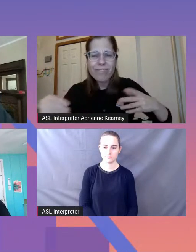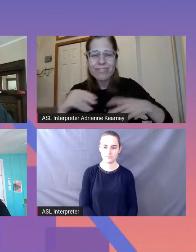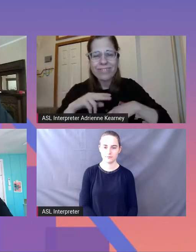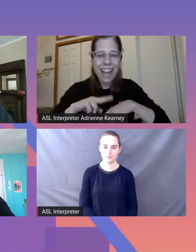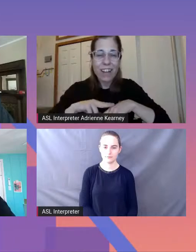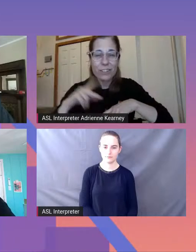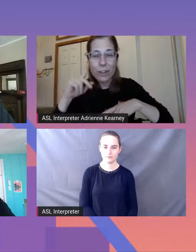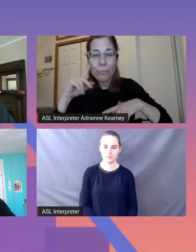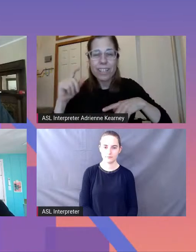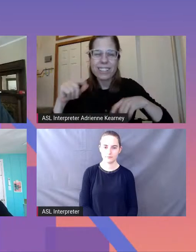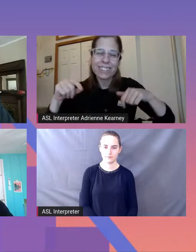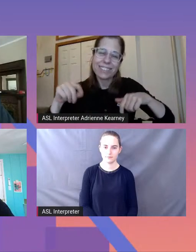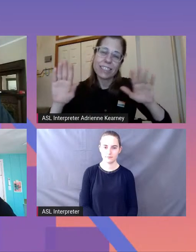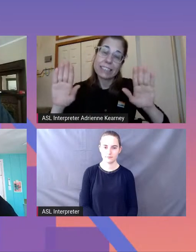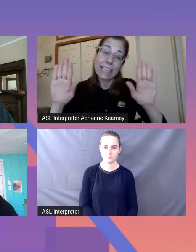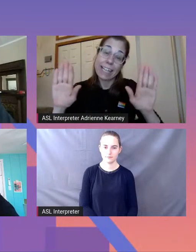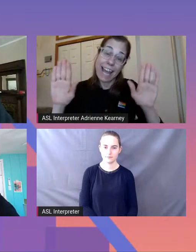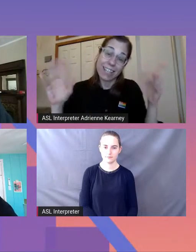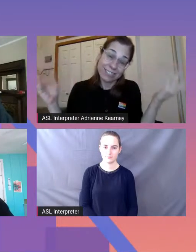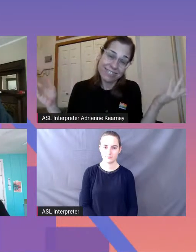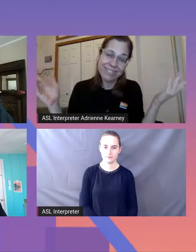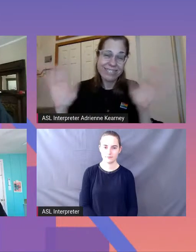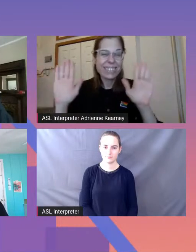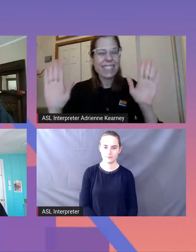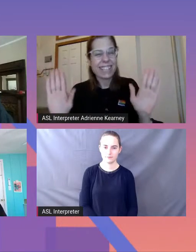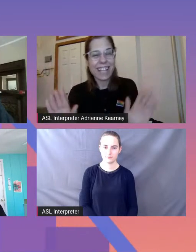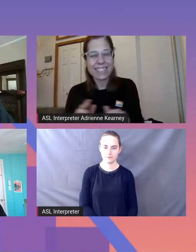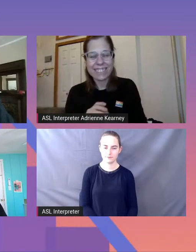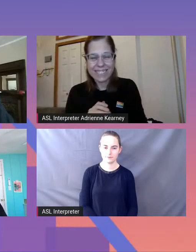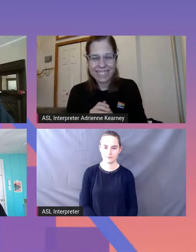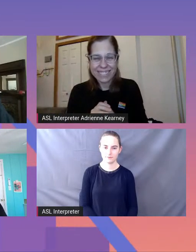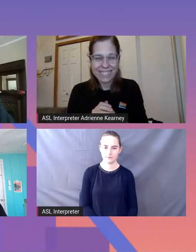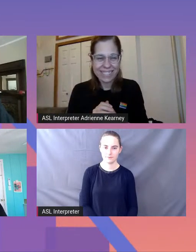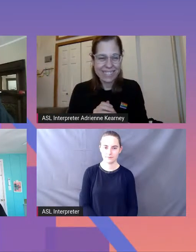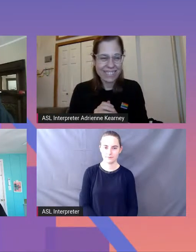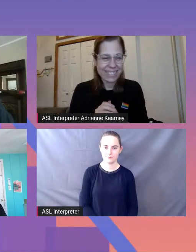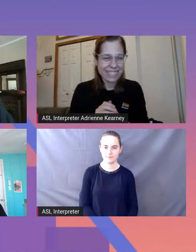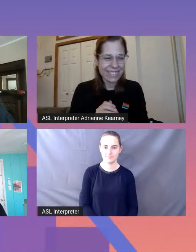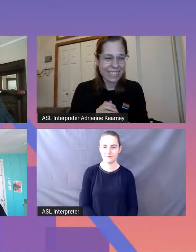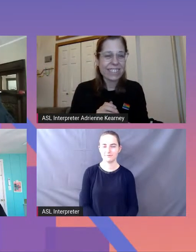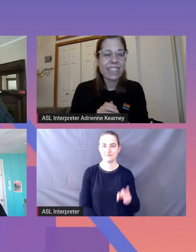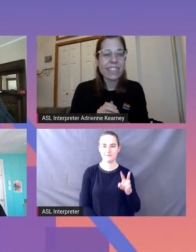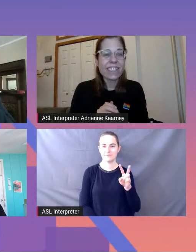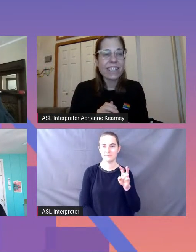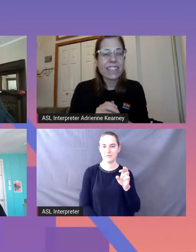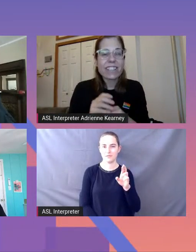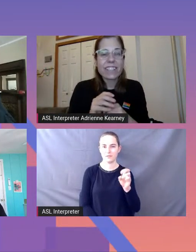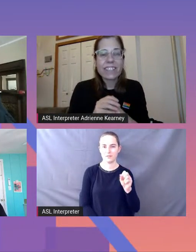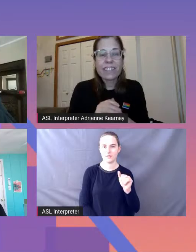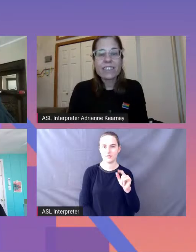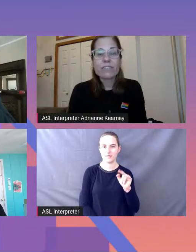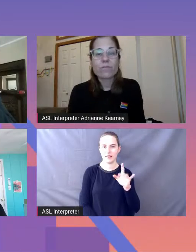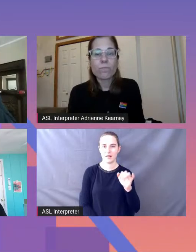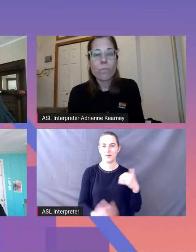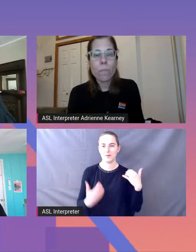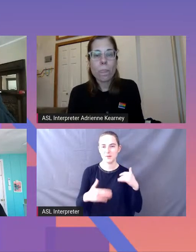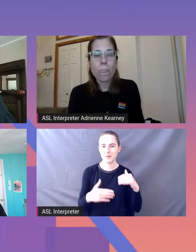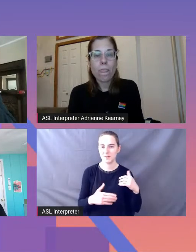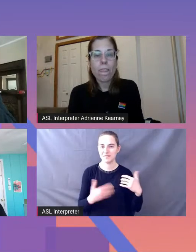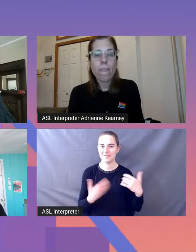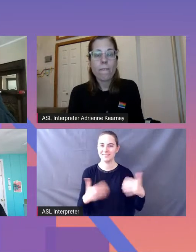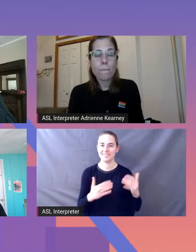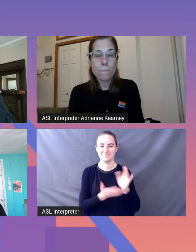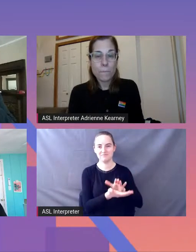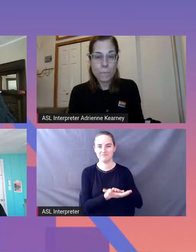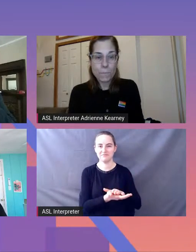Yeah, it's a lot. And shout out to Silly Net. I personally know her. She's a phenomenal artist